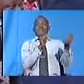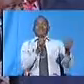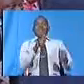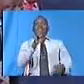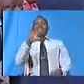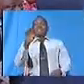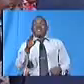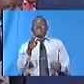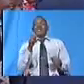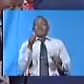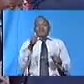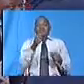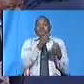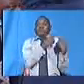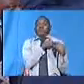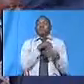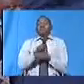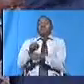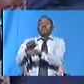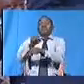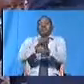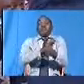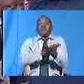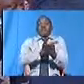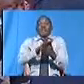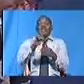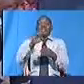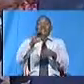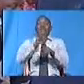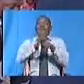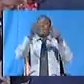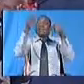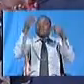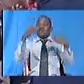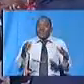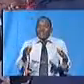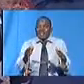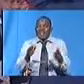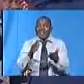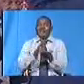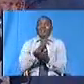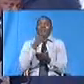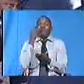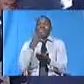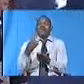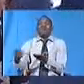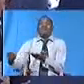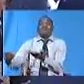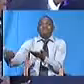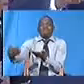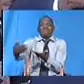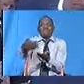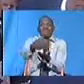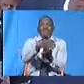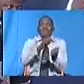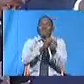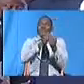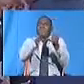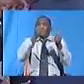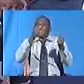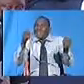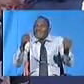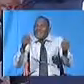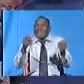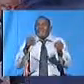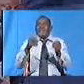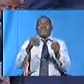will perform their duty. And when they finish, we will collect pink sheets without reference to any incident